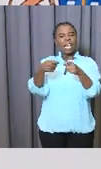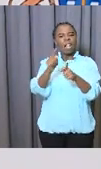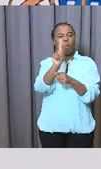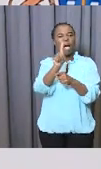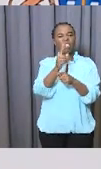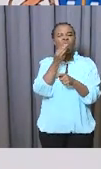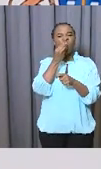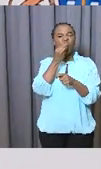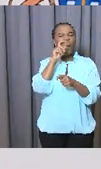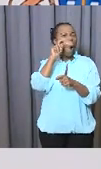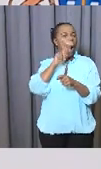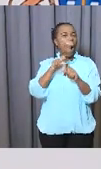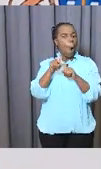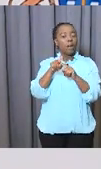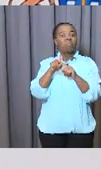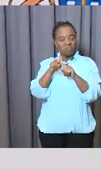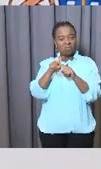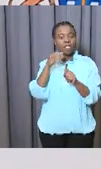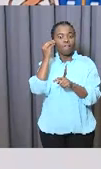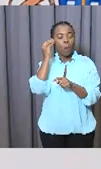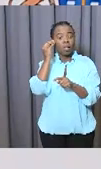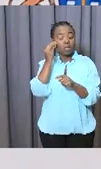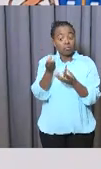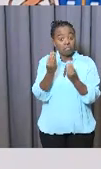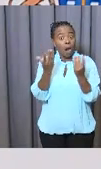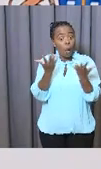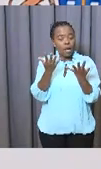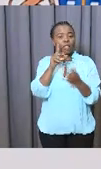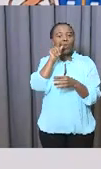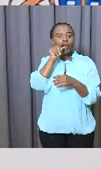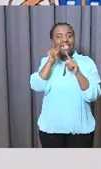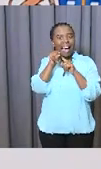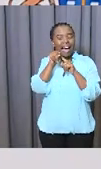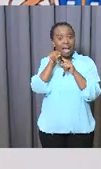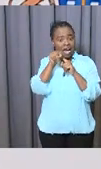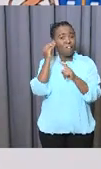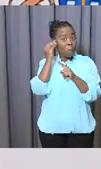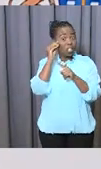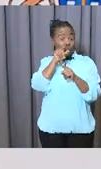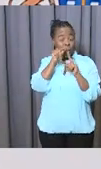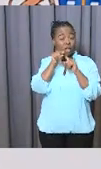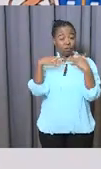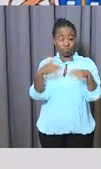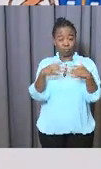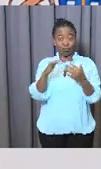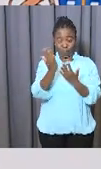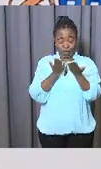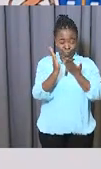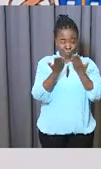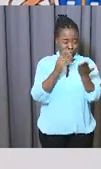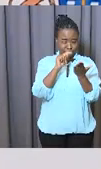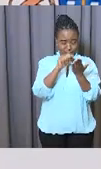goods. I sent that information. I got that from Twitter, by the way. I get lots of information from Twitter. I got